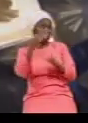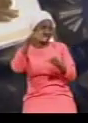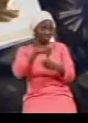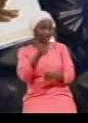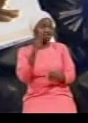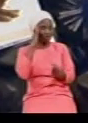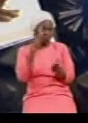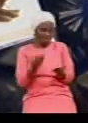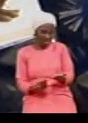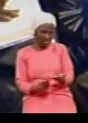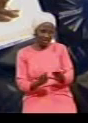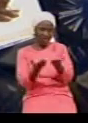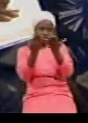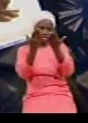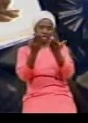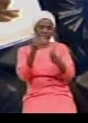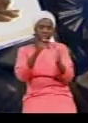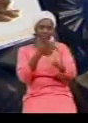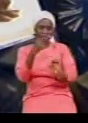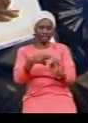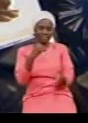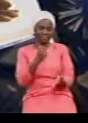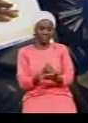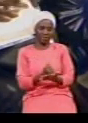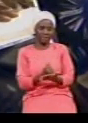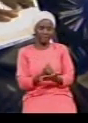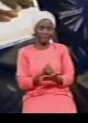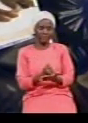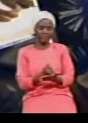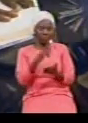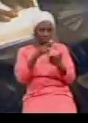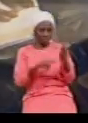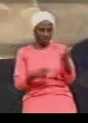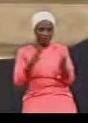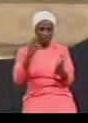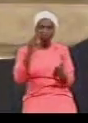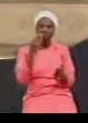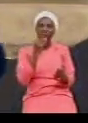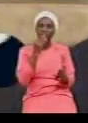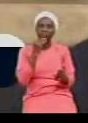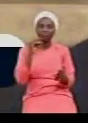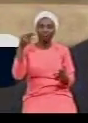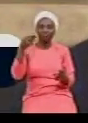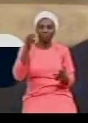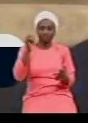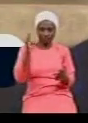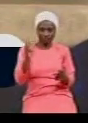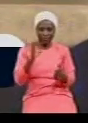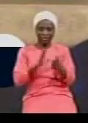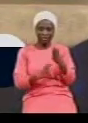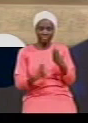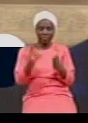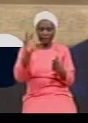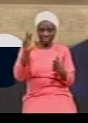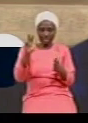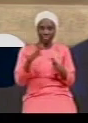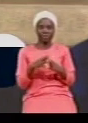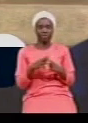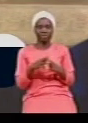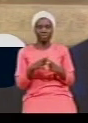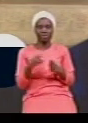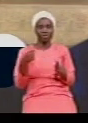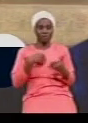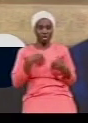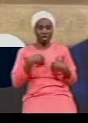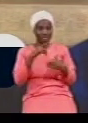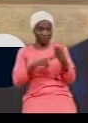up. Look at Hebrews chapter 13. Hebrews chapter 13, we're bred on the